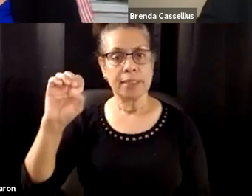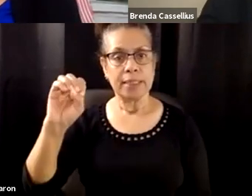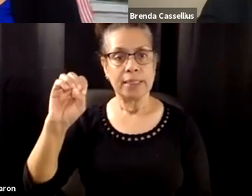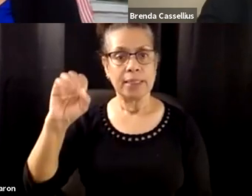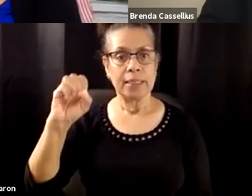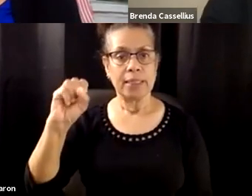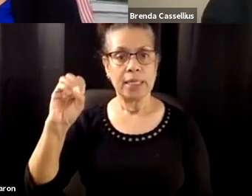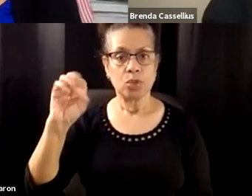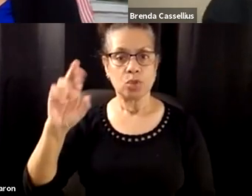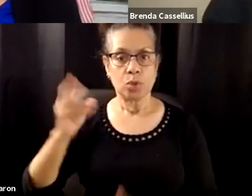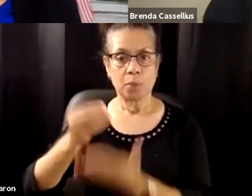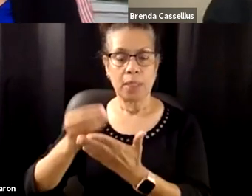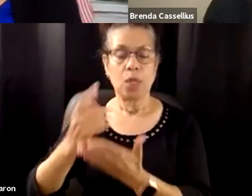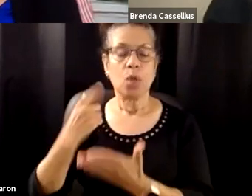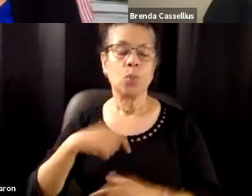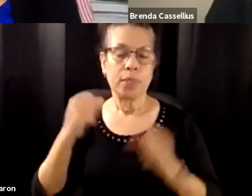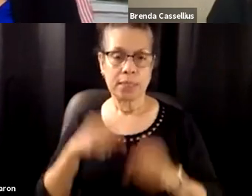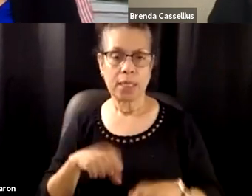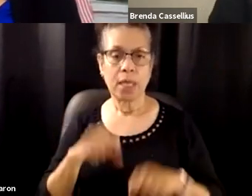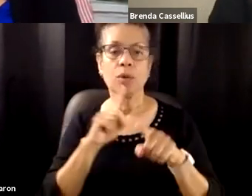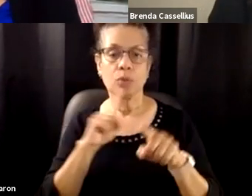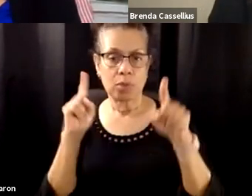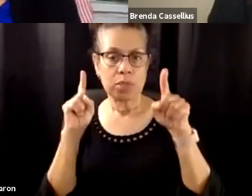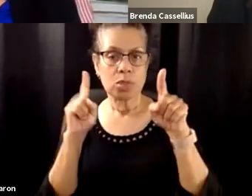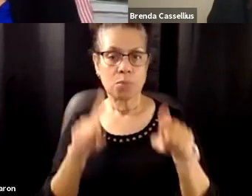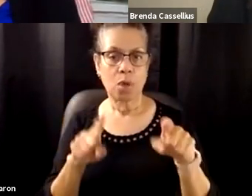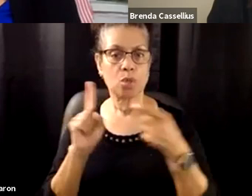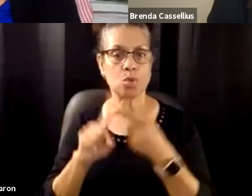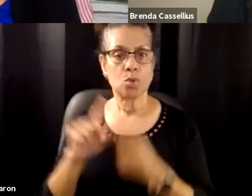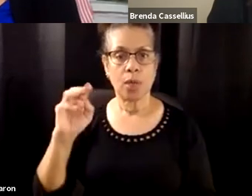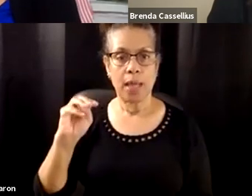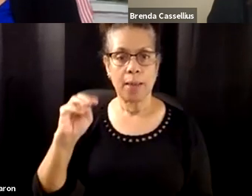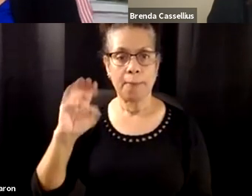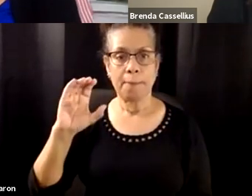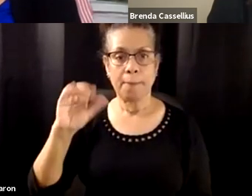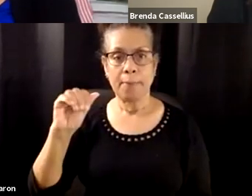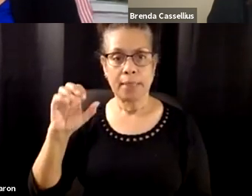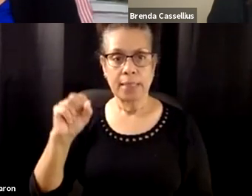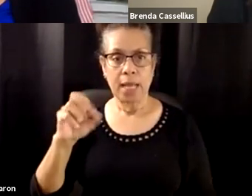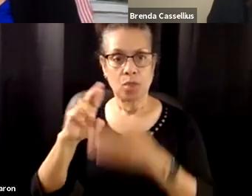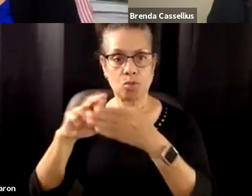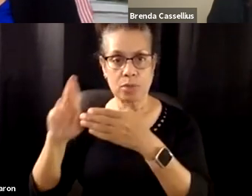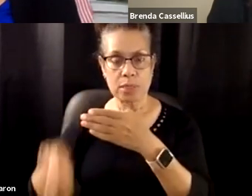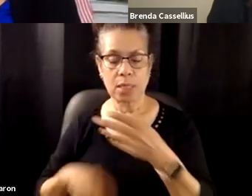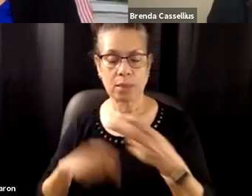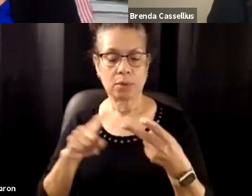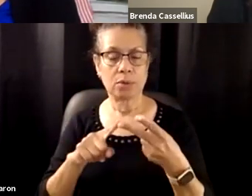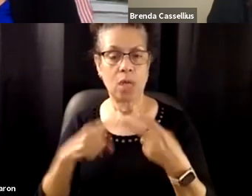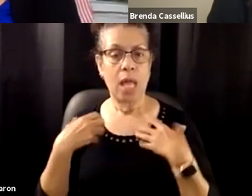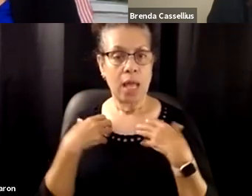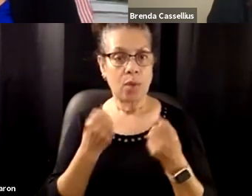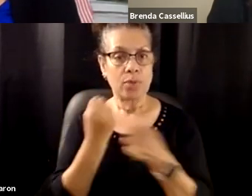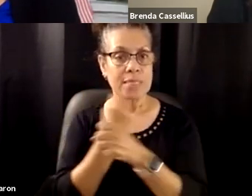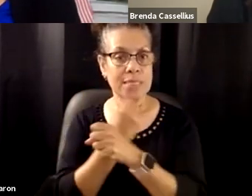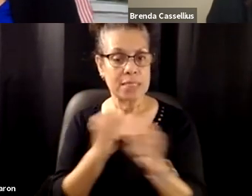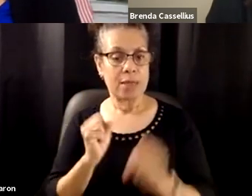are going to be able to respond to our mcas results we will be able to respond to the health and safety of our